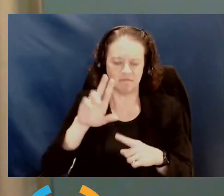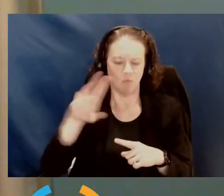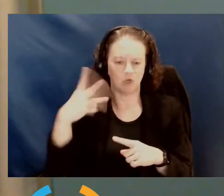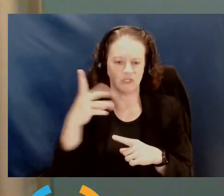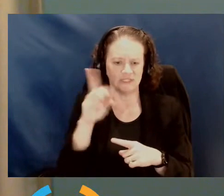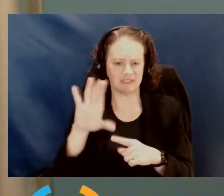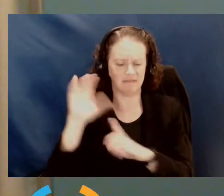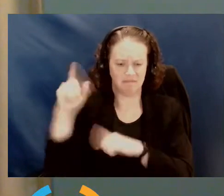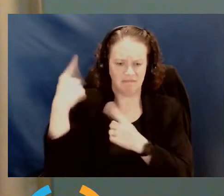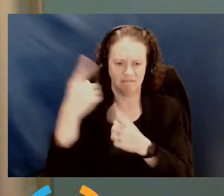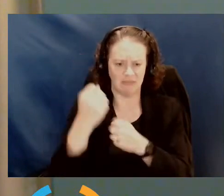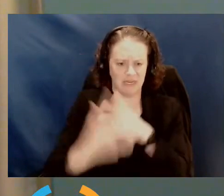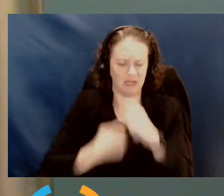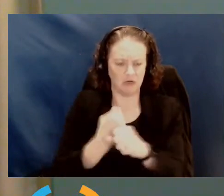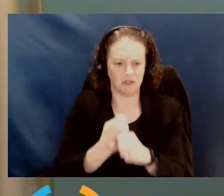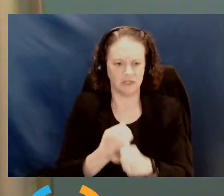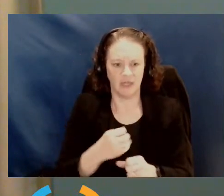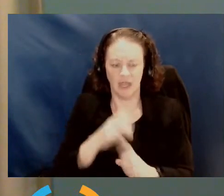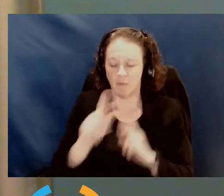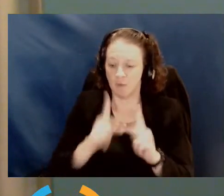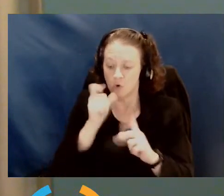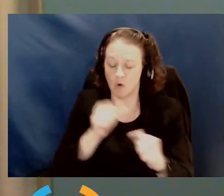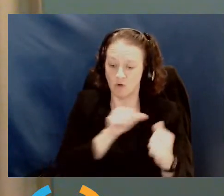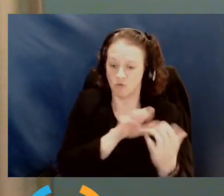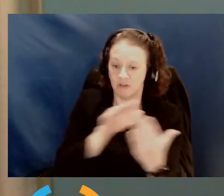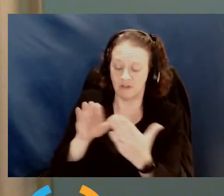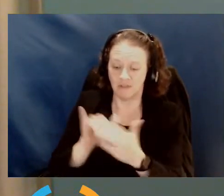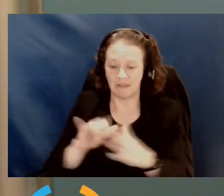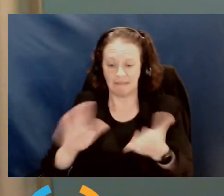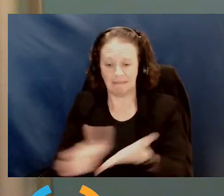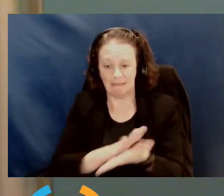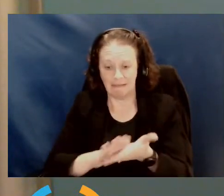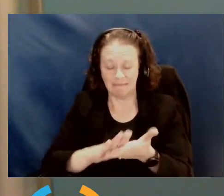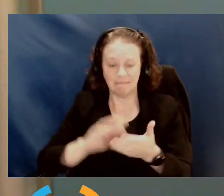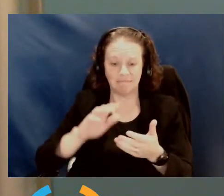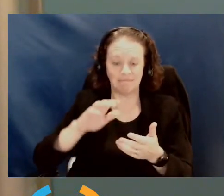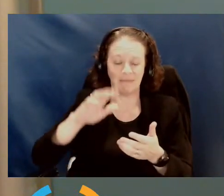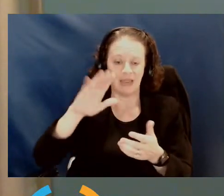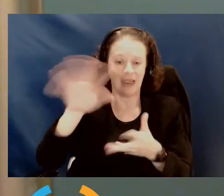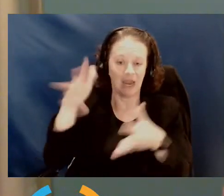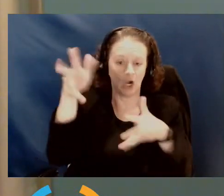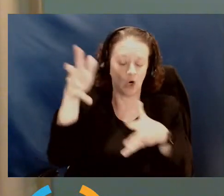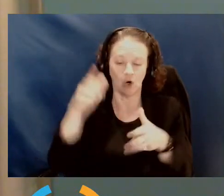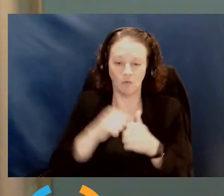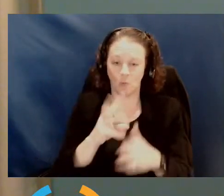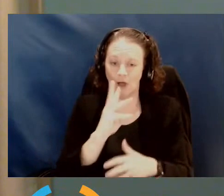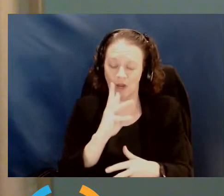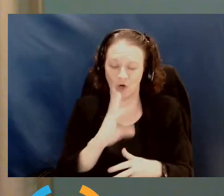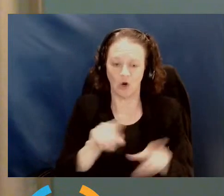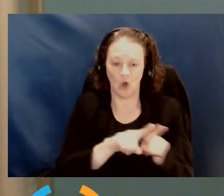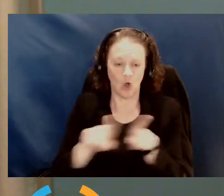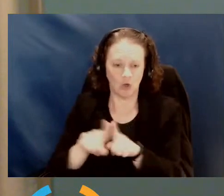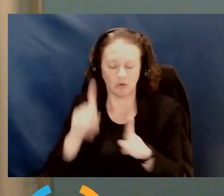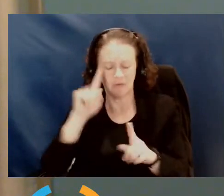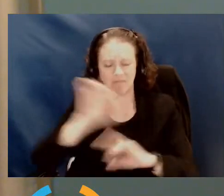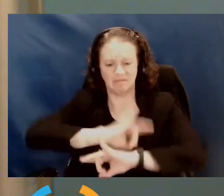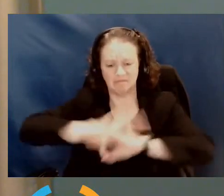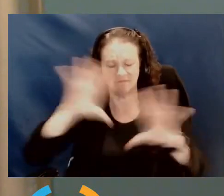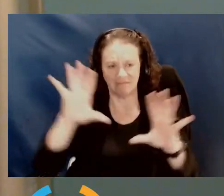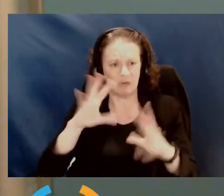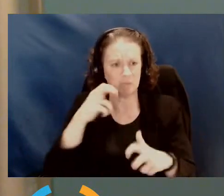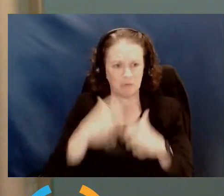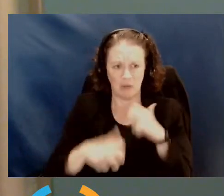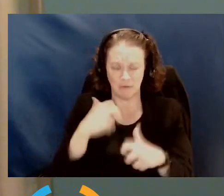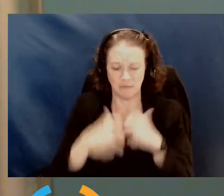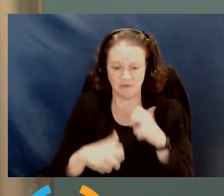air and clean water and addressing the devastating impacts of climate change in our forests. Planned Parenthood PAC, everyday folks